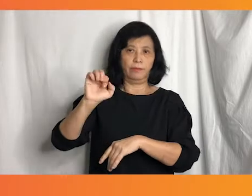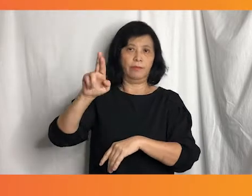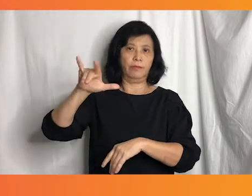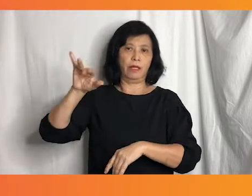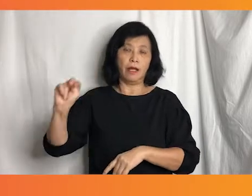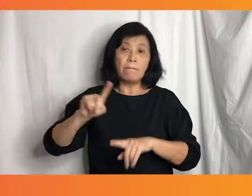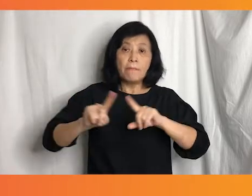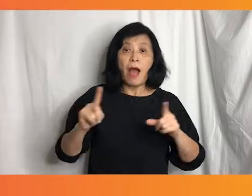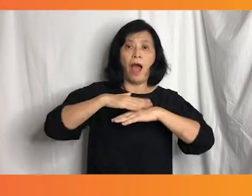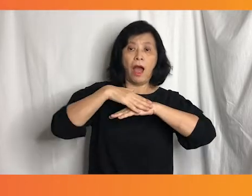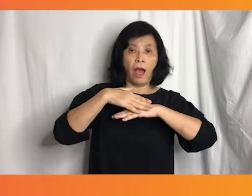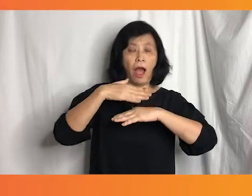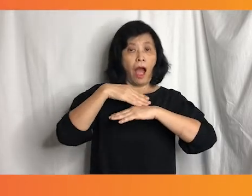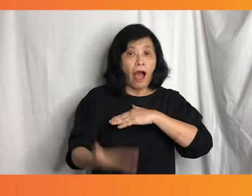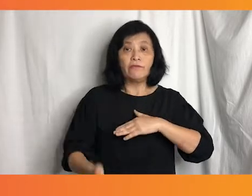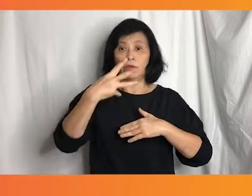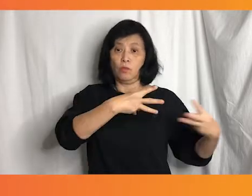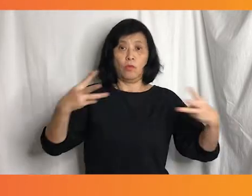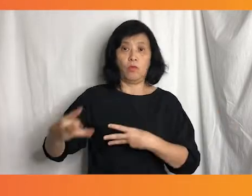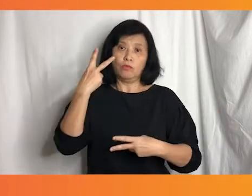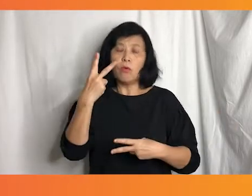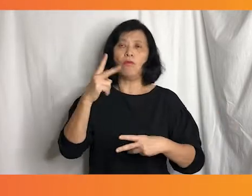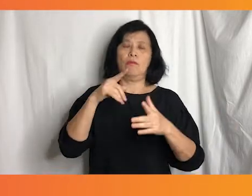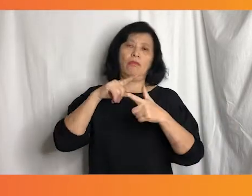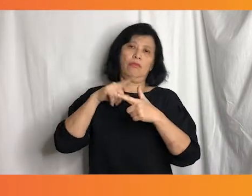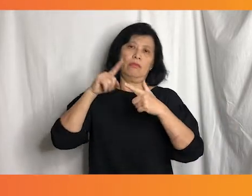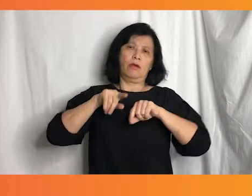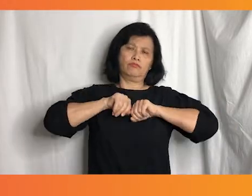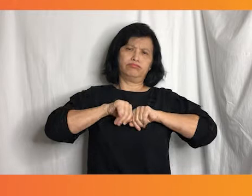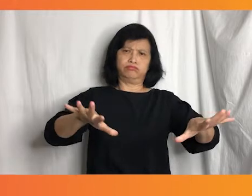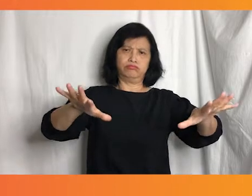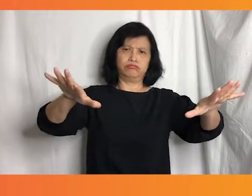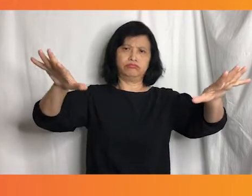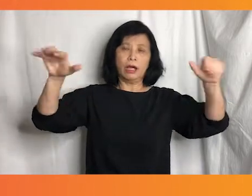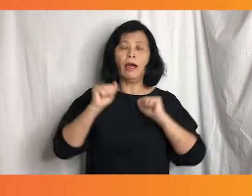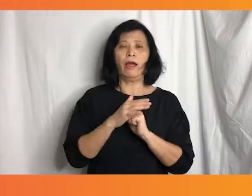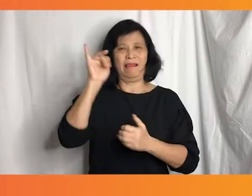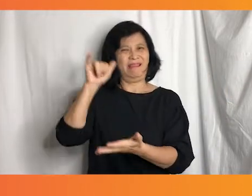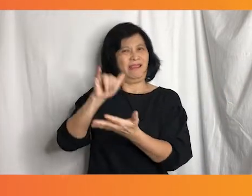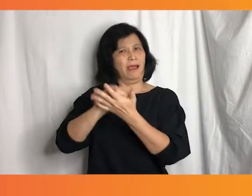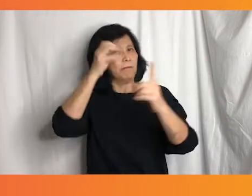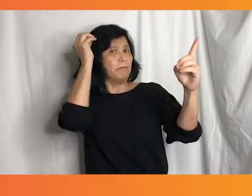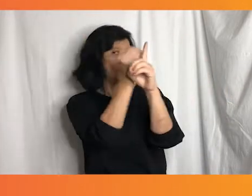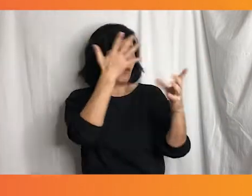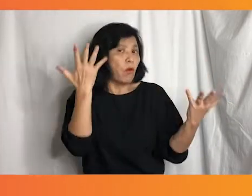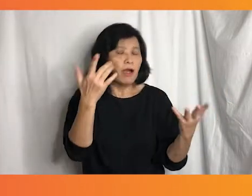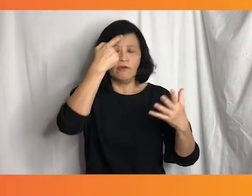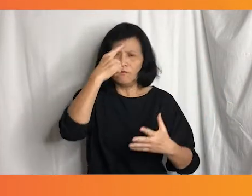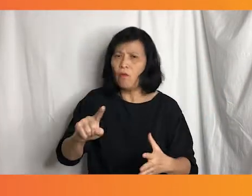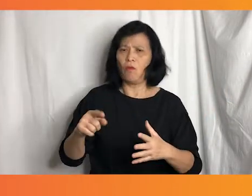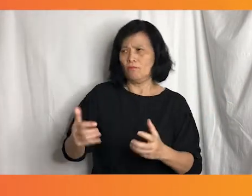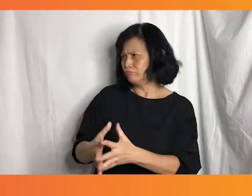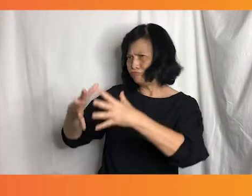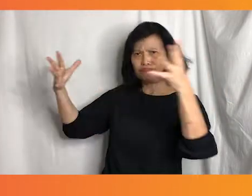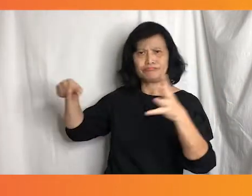World War II, however, that it was widely introduced. The purpose of it at that time was to assist the large number